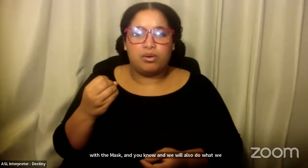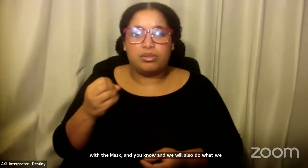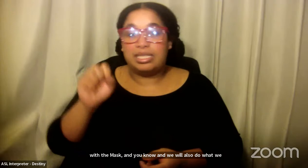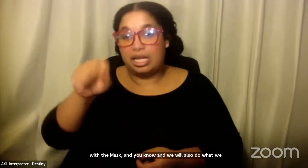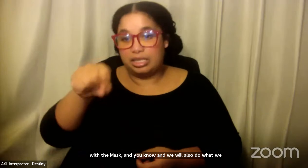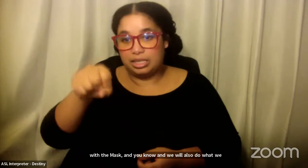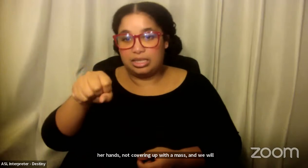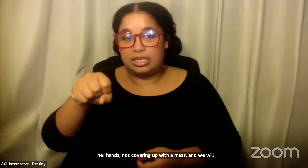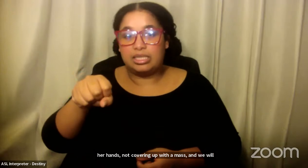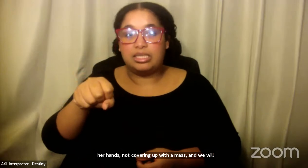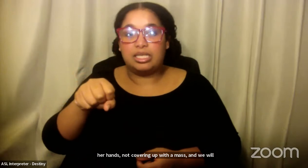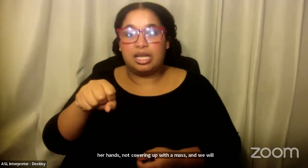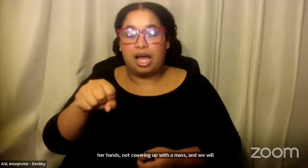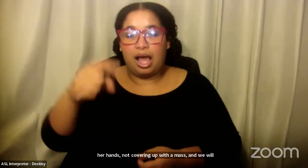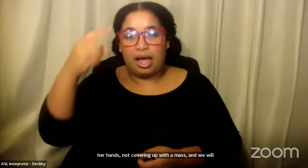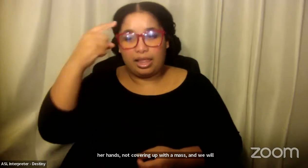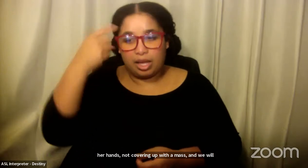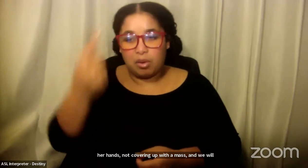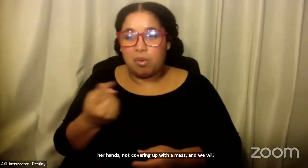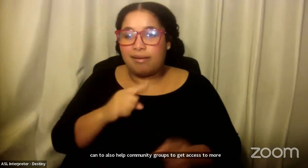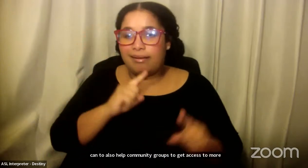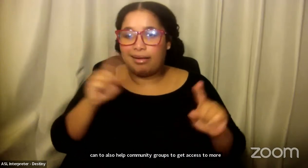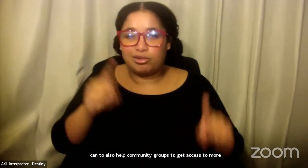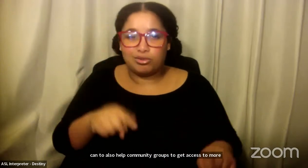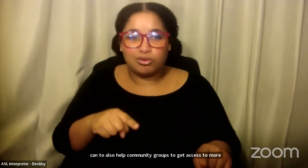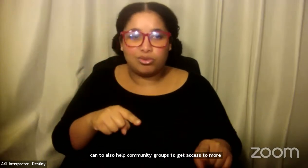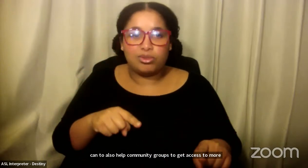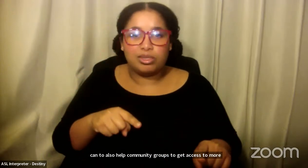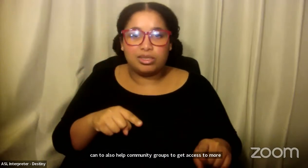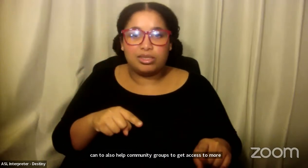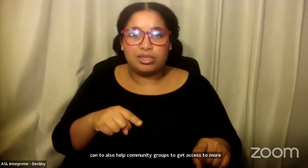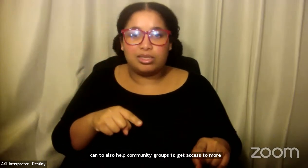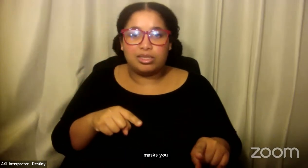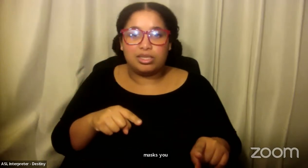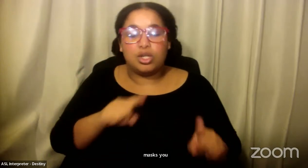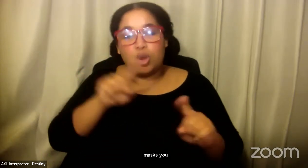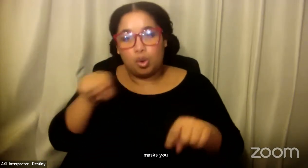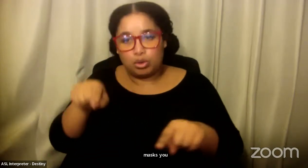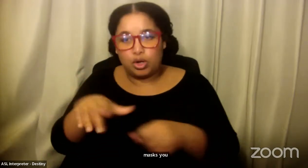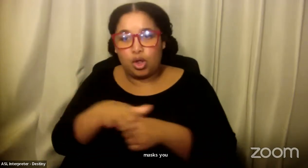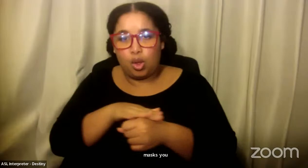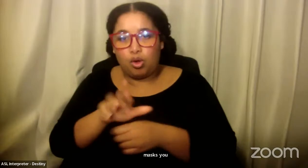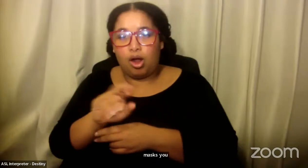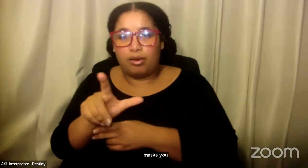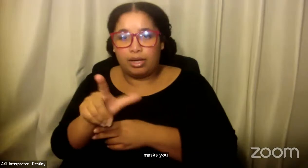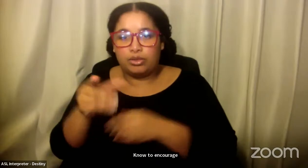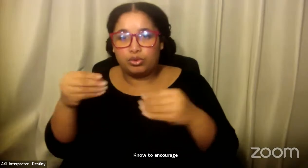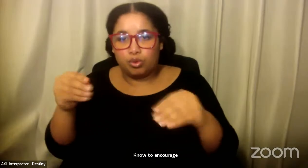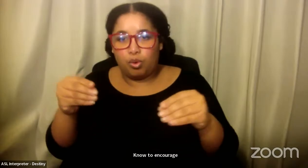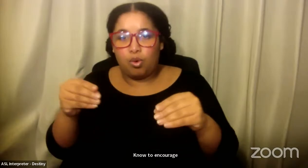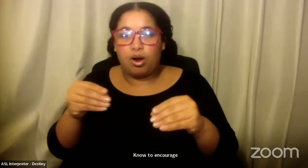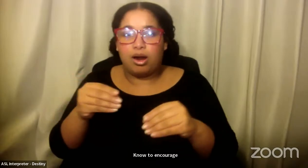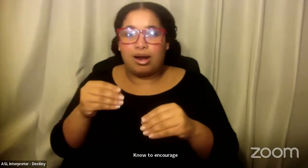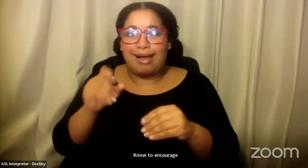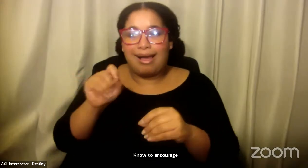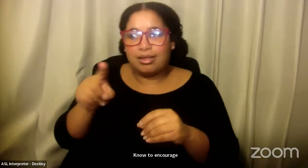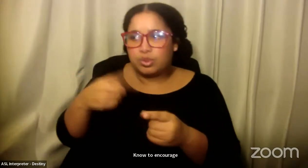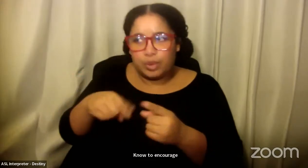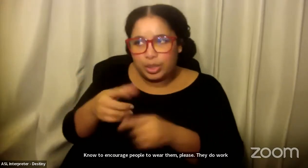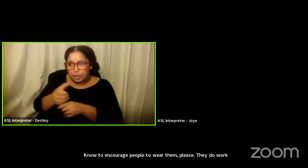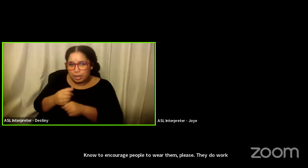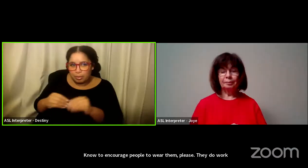yes, I mean, I think one answer is to scour your local drugstores, talk to them, ask when they're getting more in.